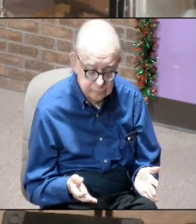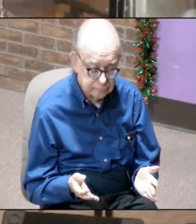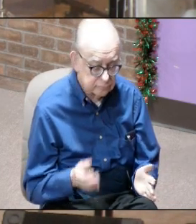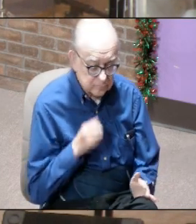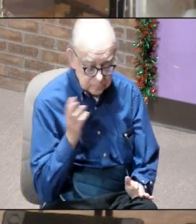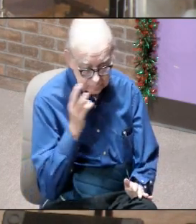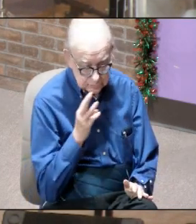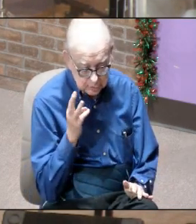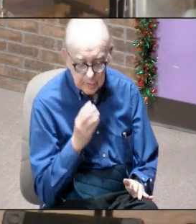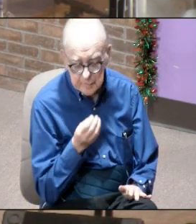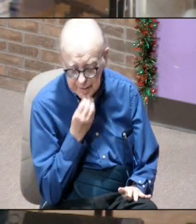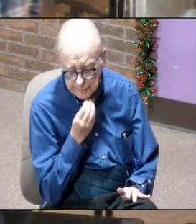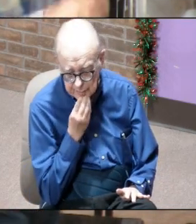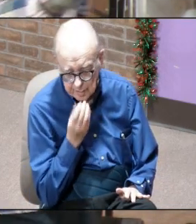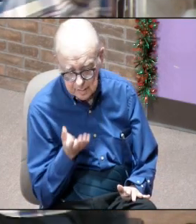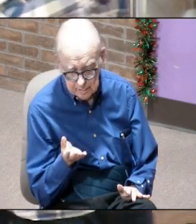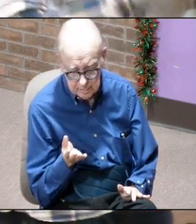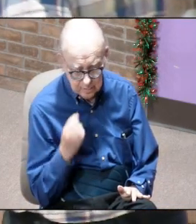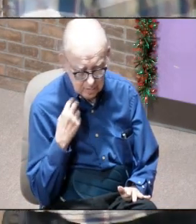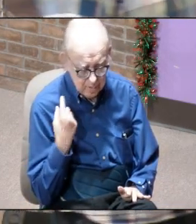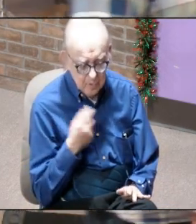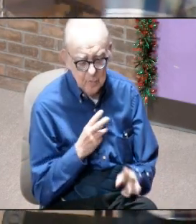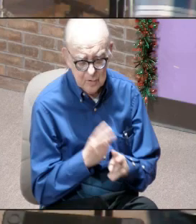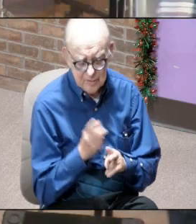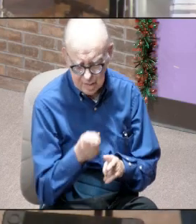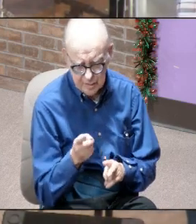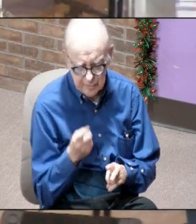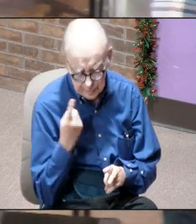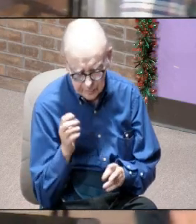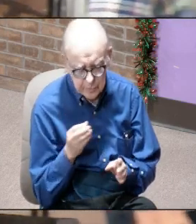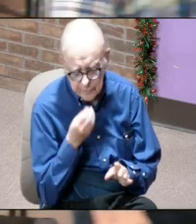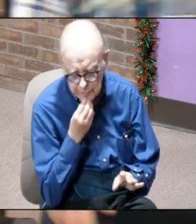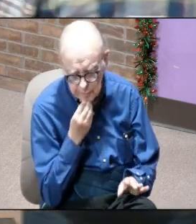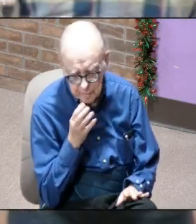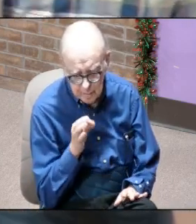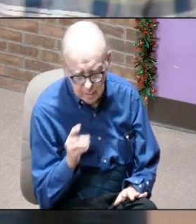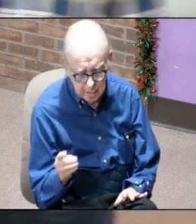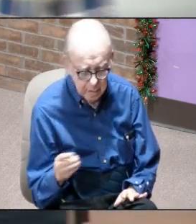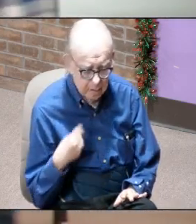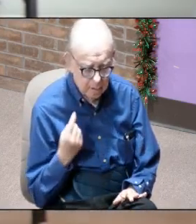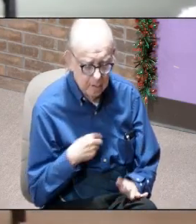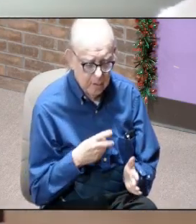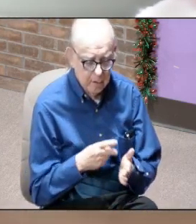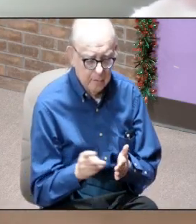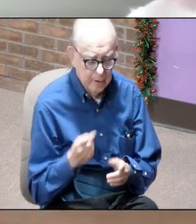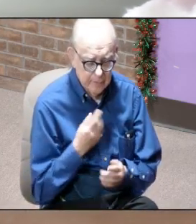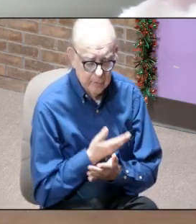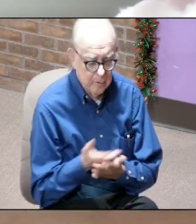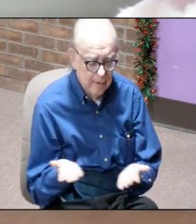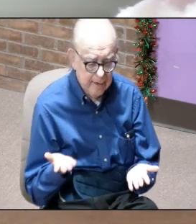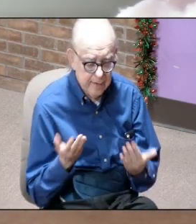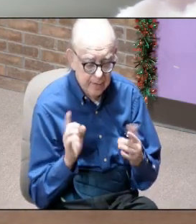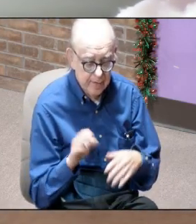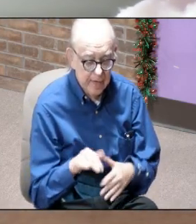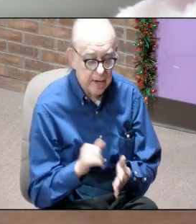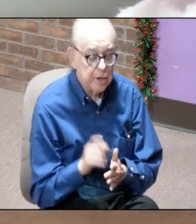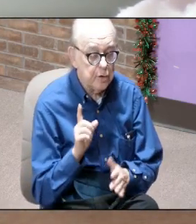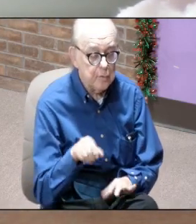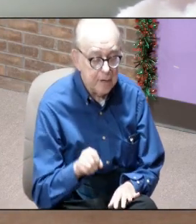Don't worry about food. We'll take care of it for you. We will pay for everything that you